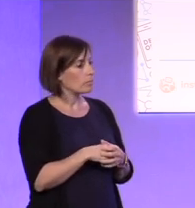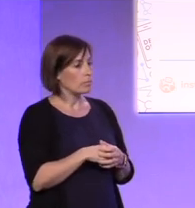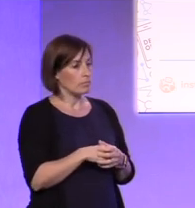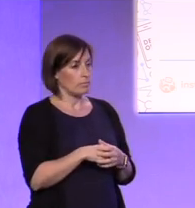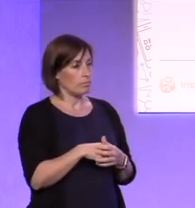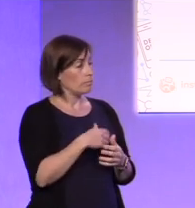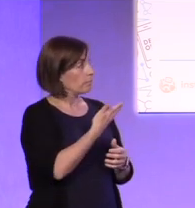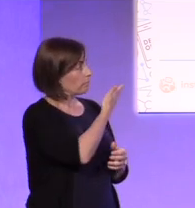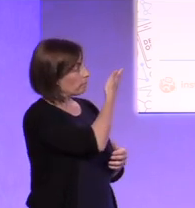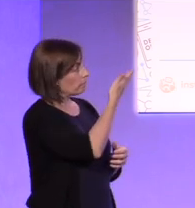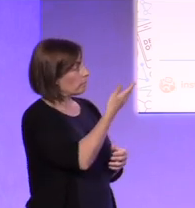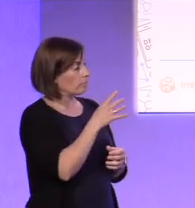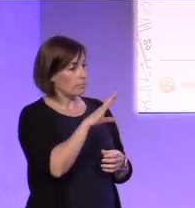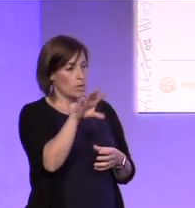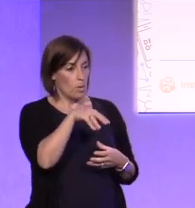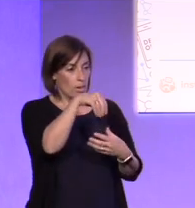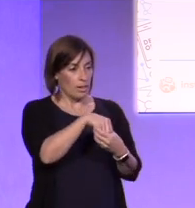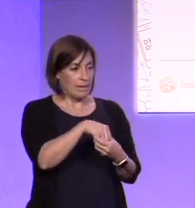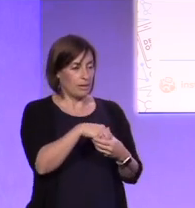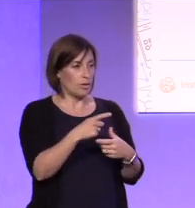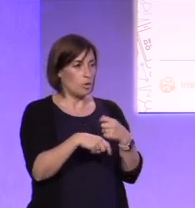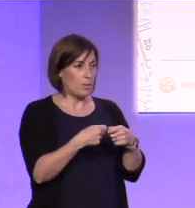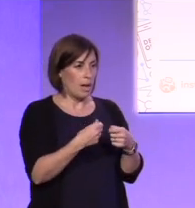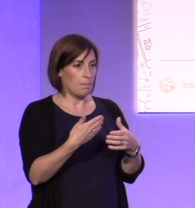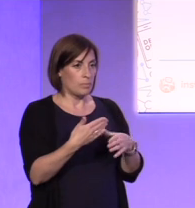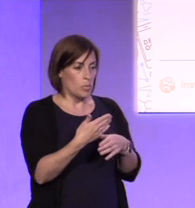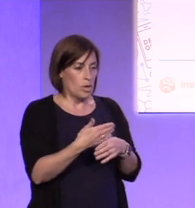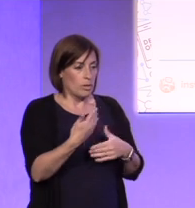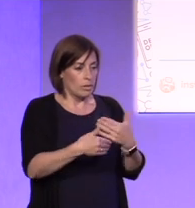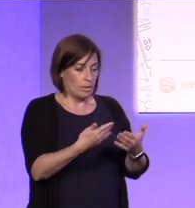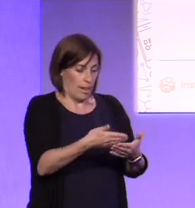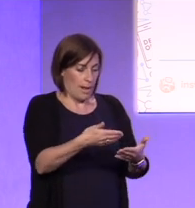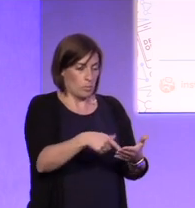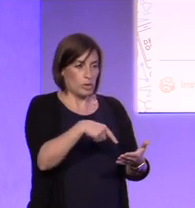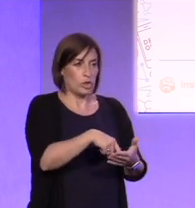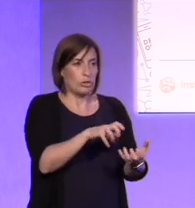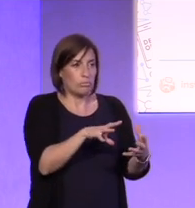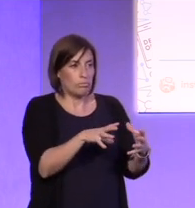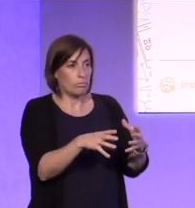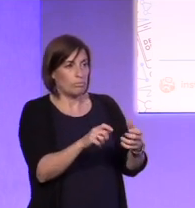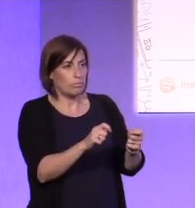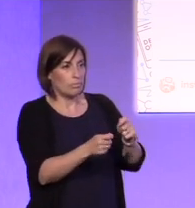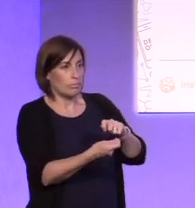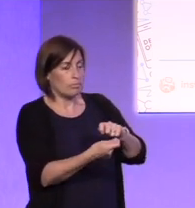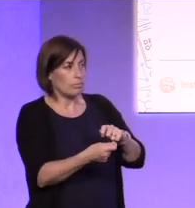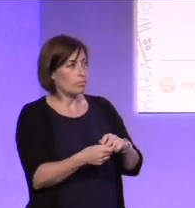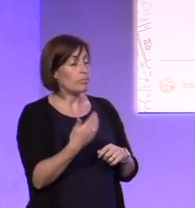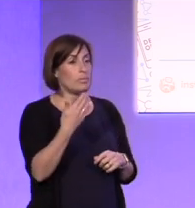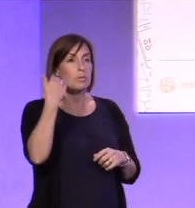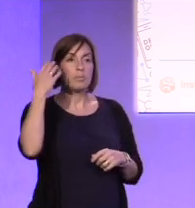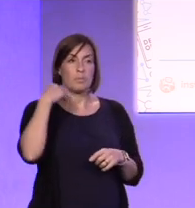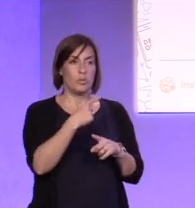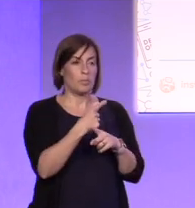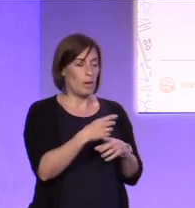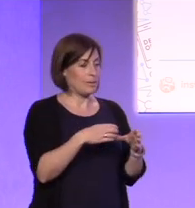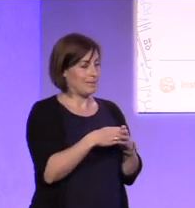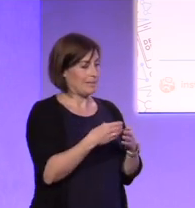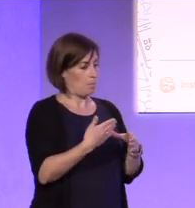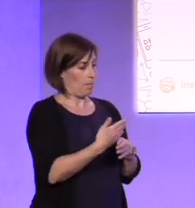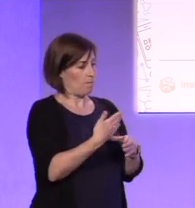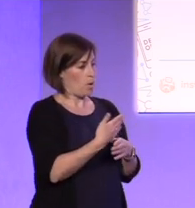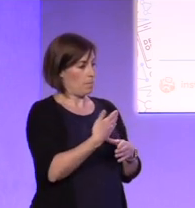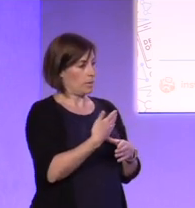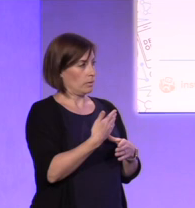grown together to enable us to move forward and to change the language that we use. It used to be the case that we talked about team performance in terms